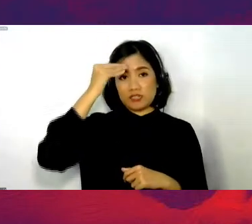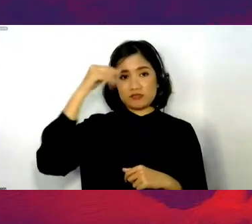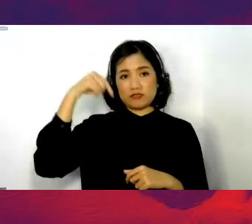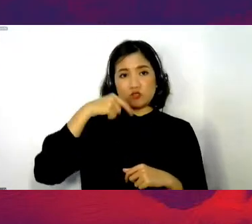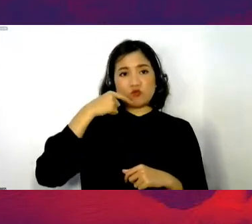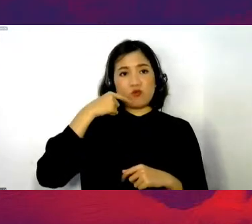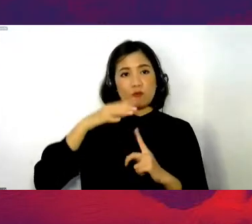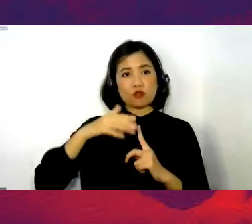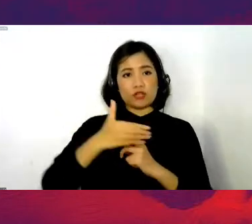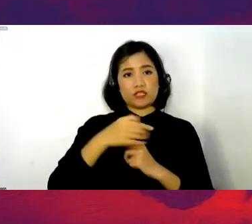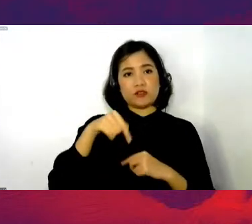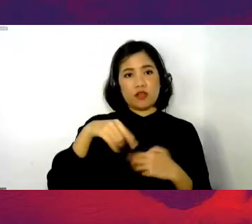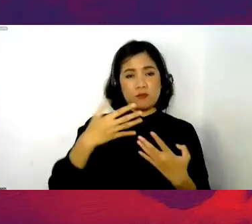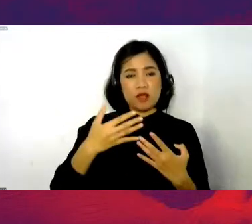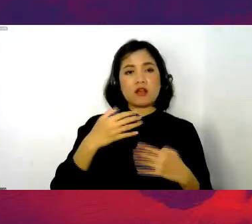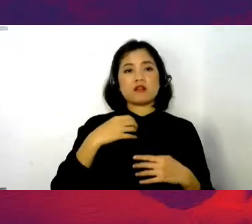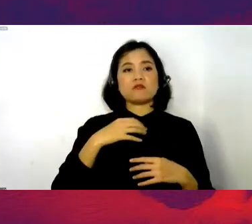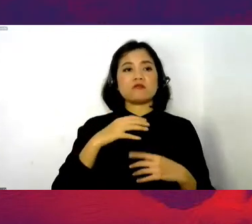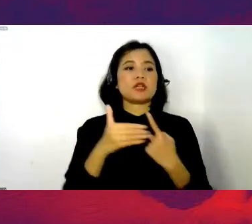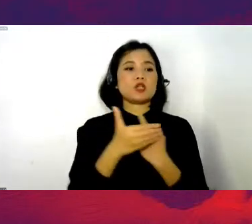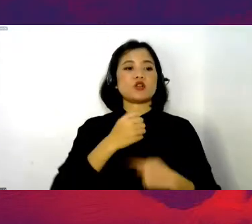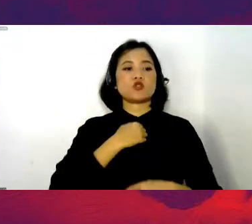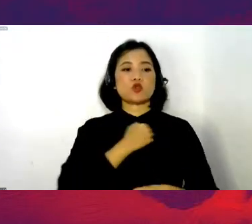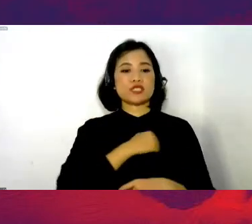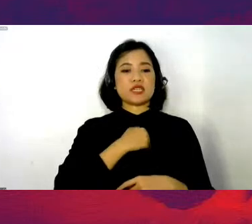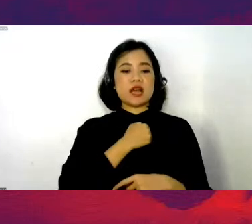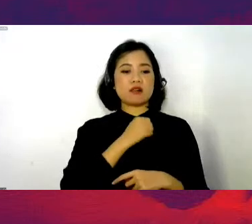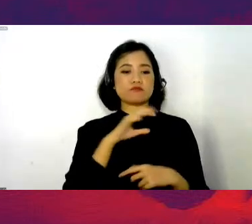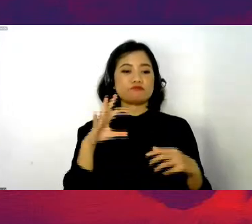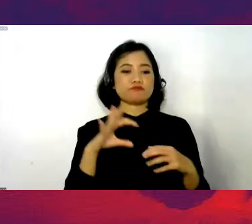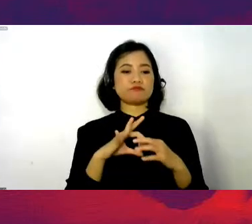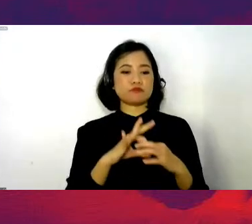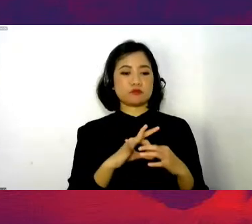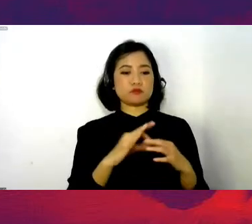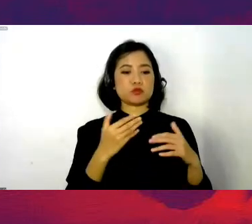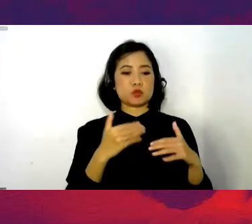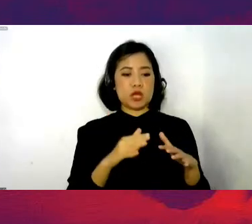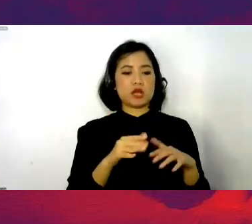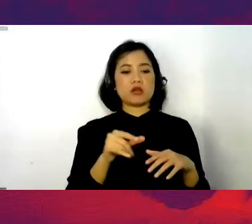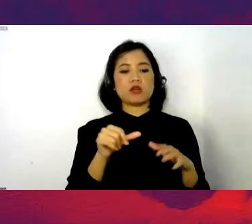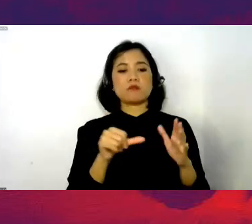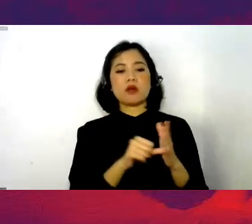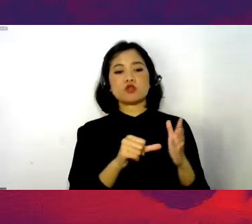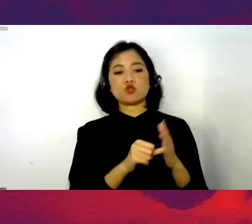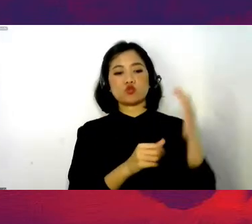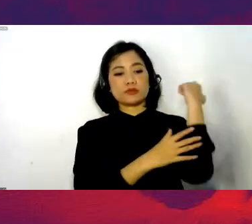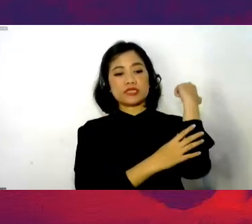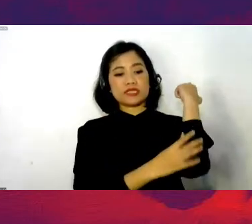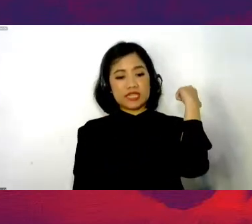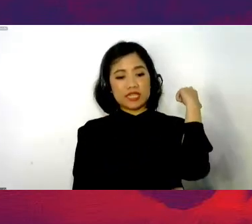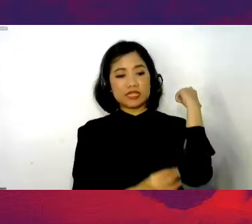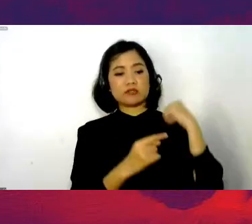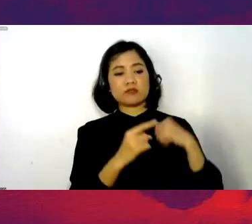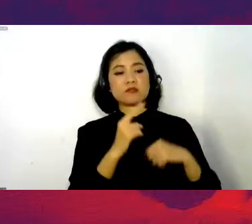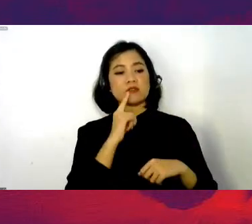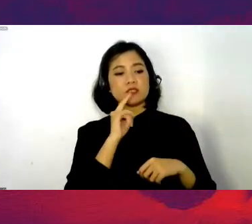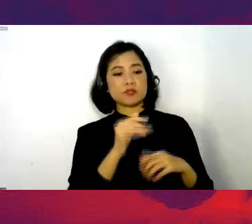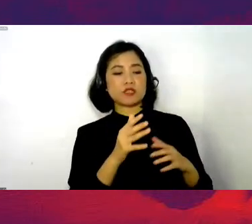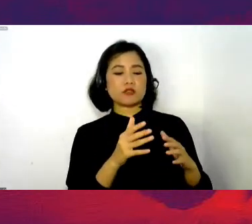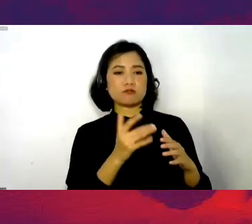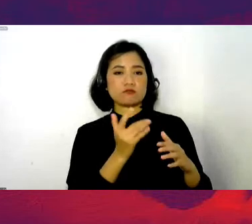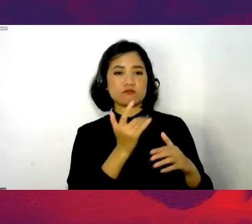any algorithms are good when you are targeting, let's say, bottom 40%. But if you are going to reach the most vulnerable, those